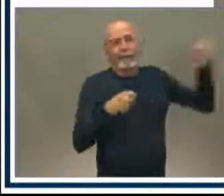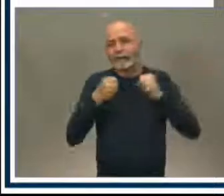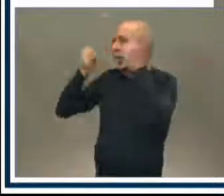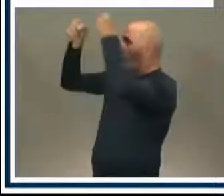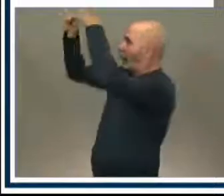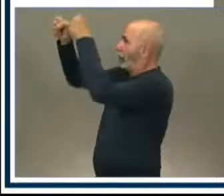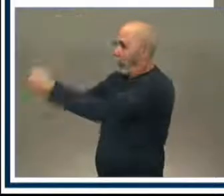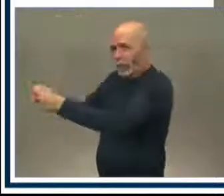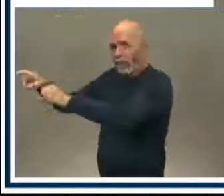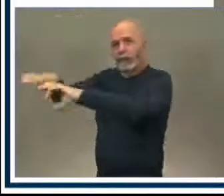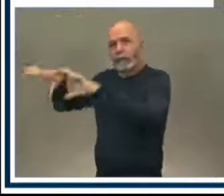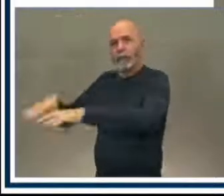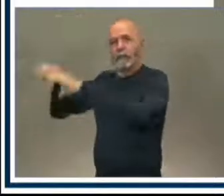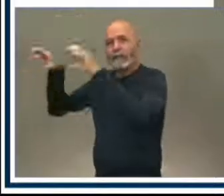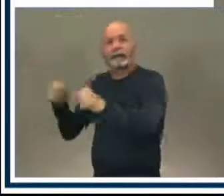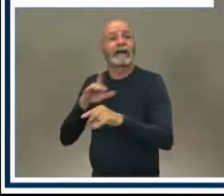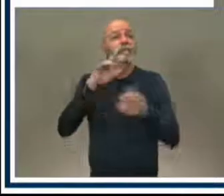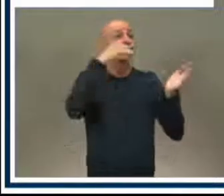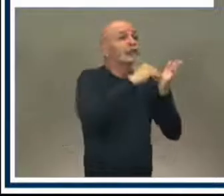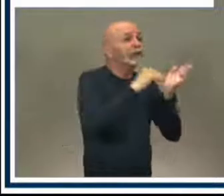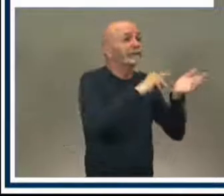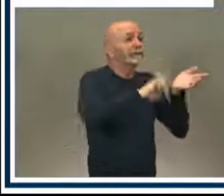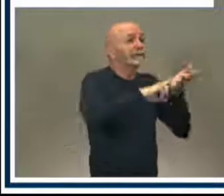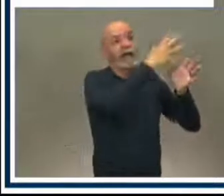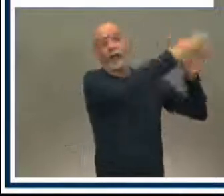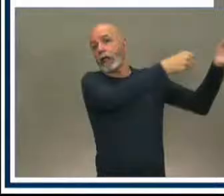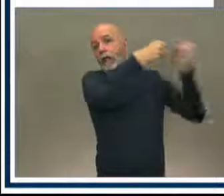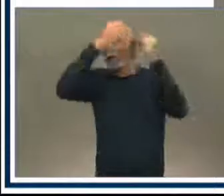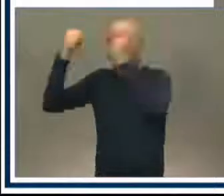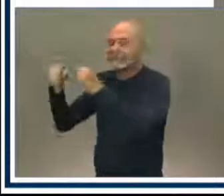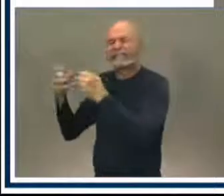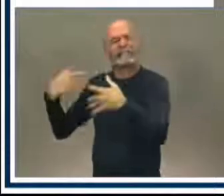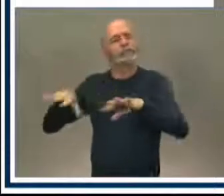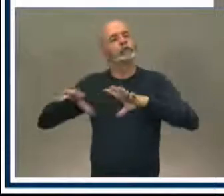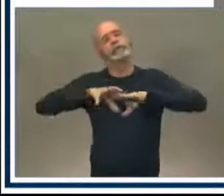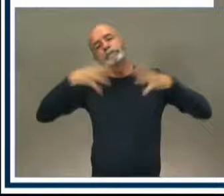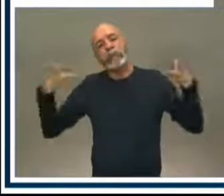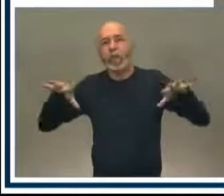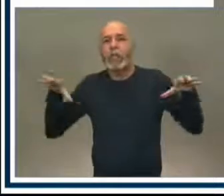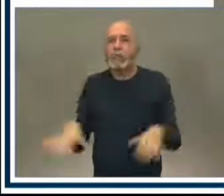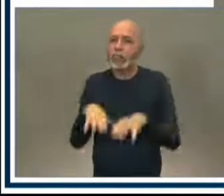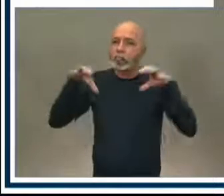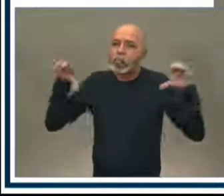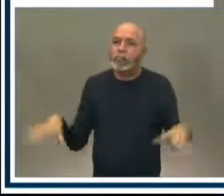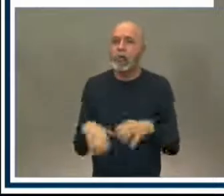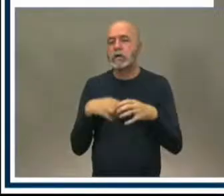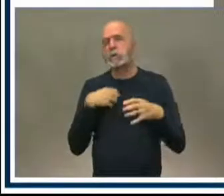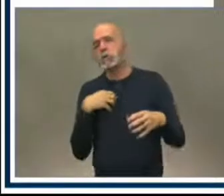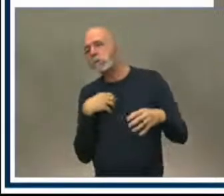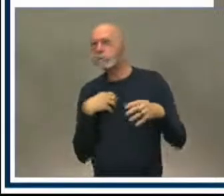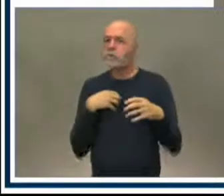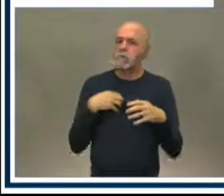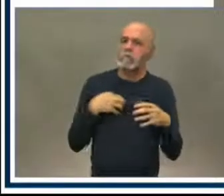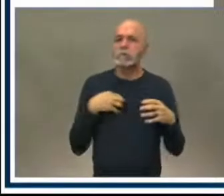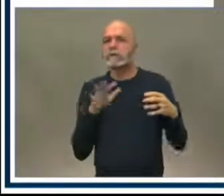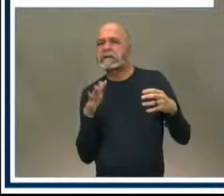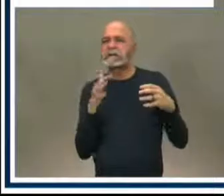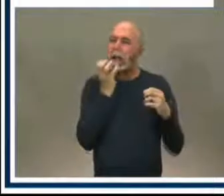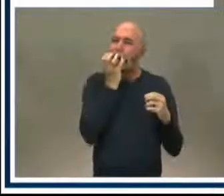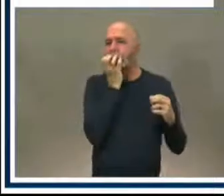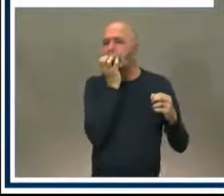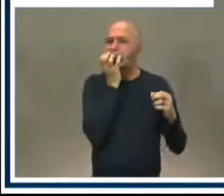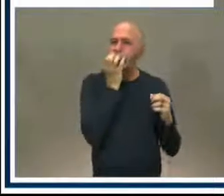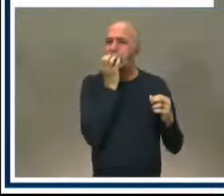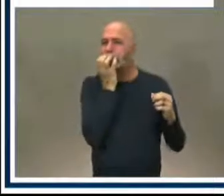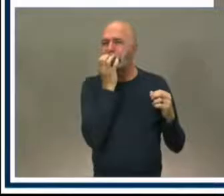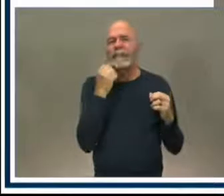using the primary pharmacy model, which is established, well shown to be how effective it is, does not have that